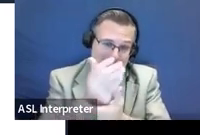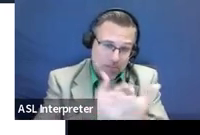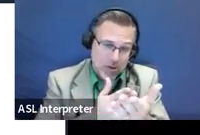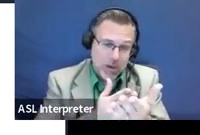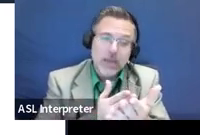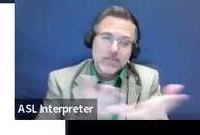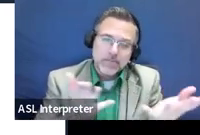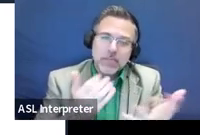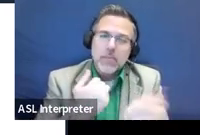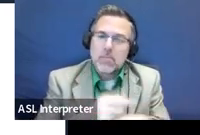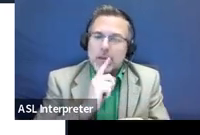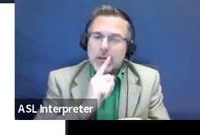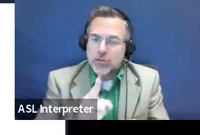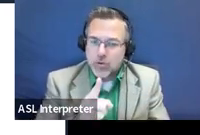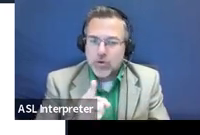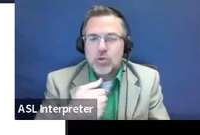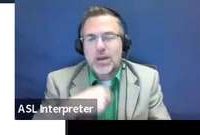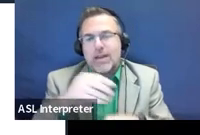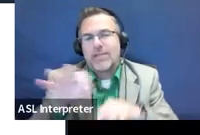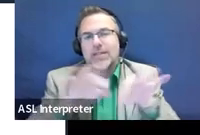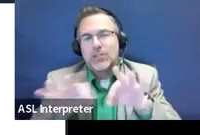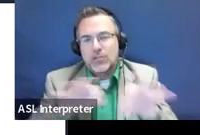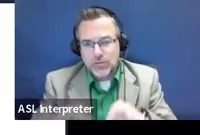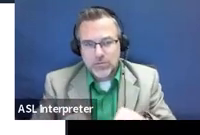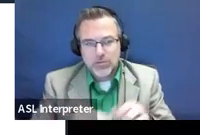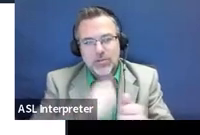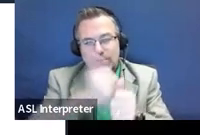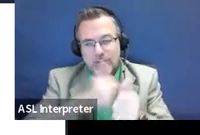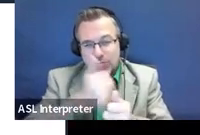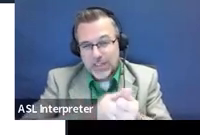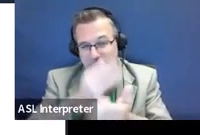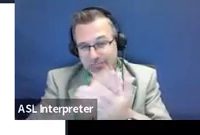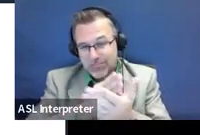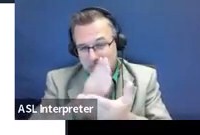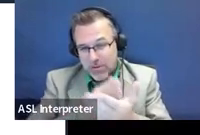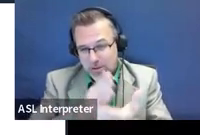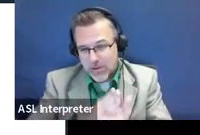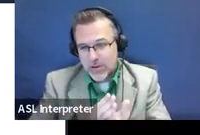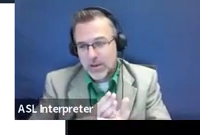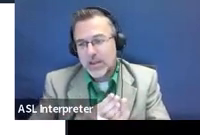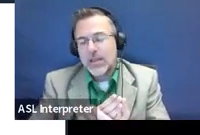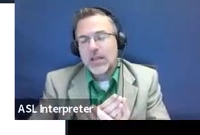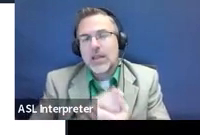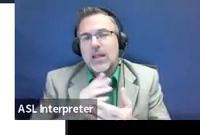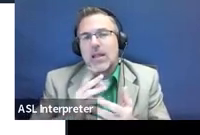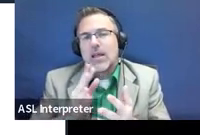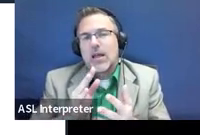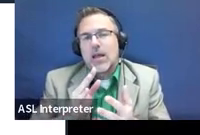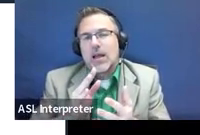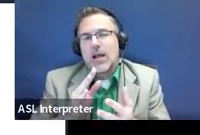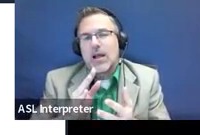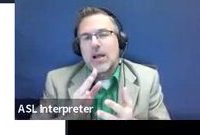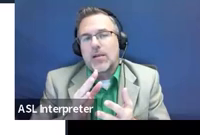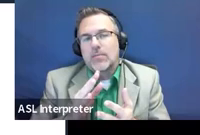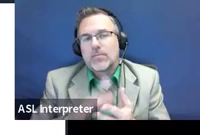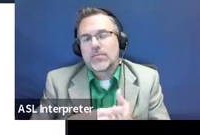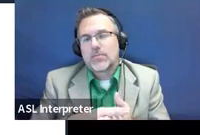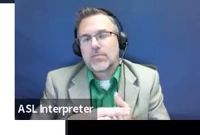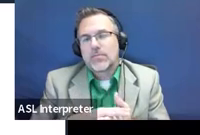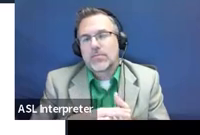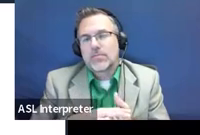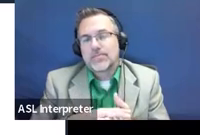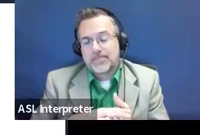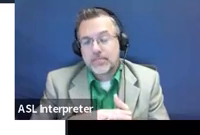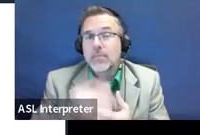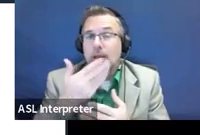making sure that there's that description of each of those pieces. And then, you know, best